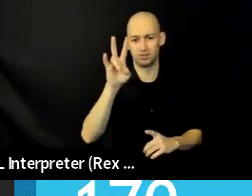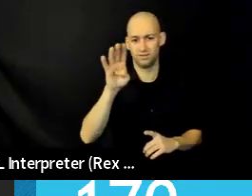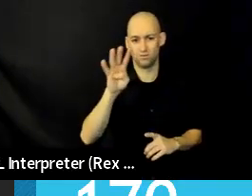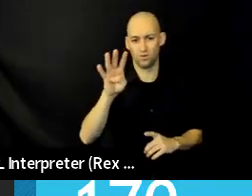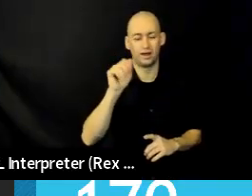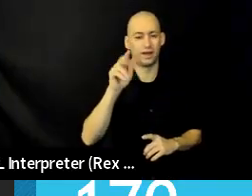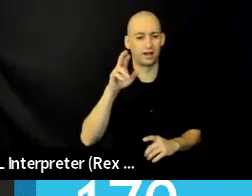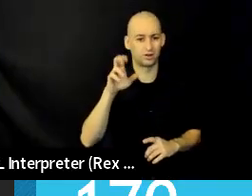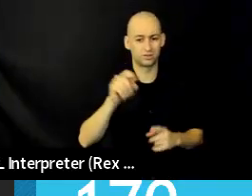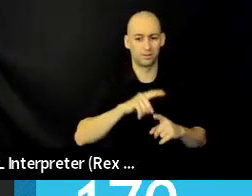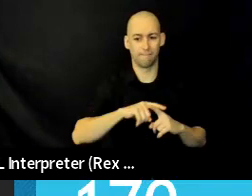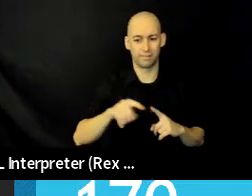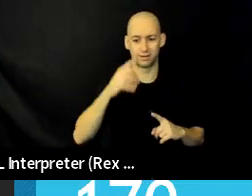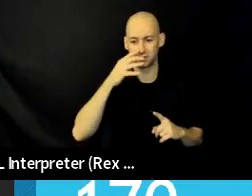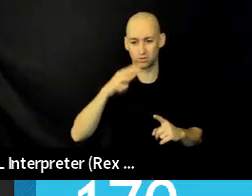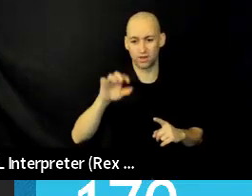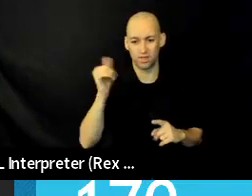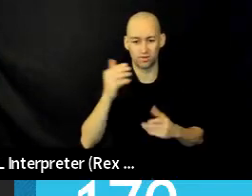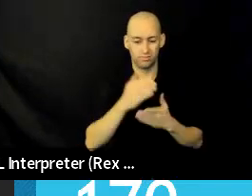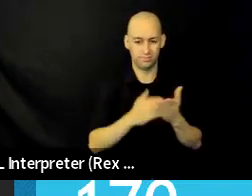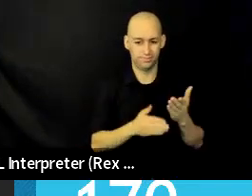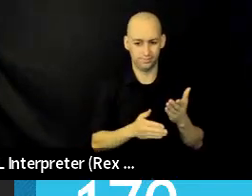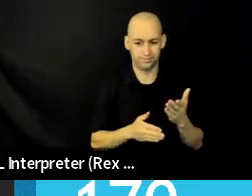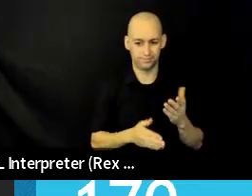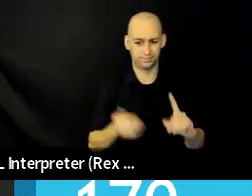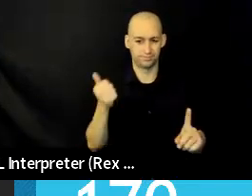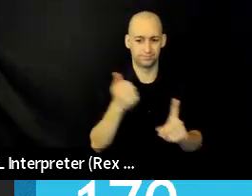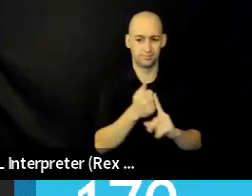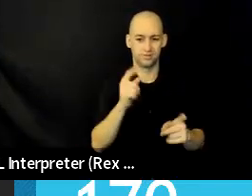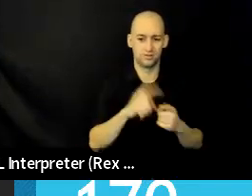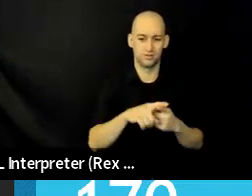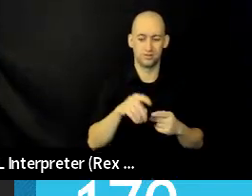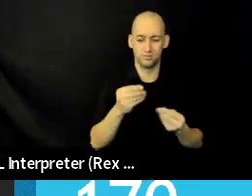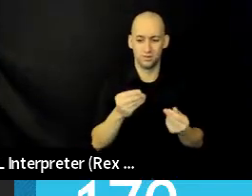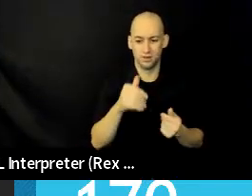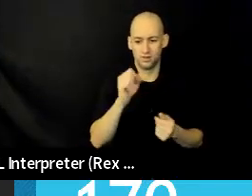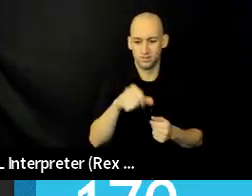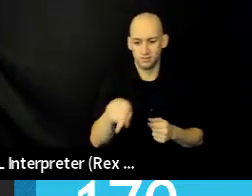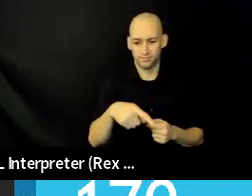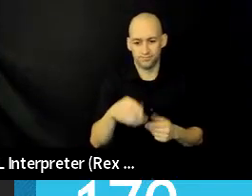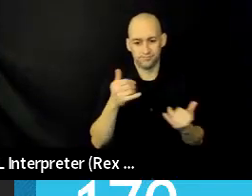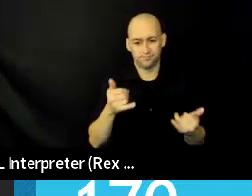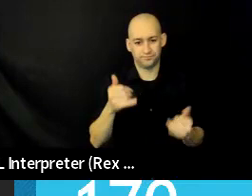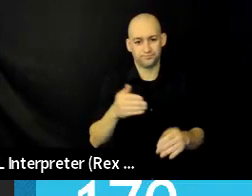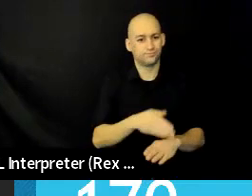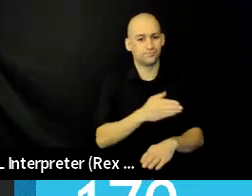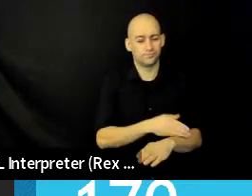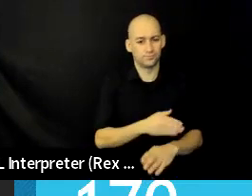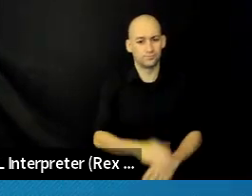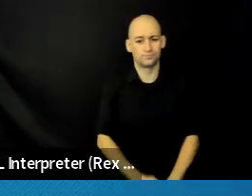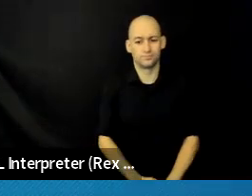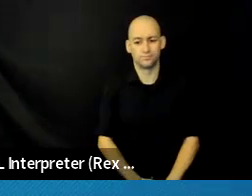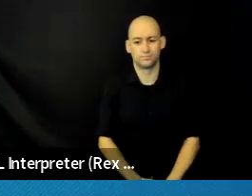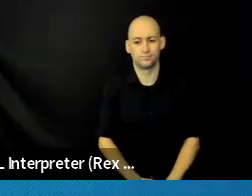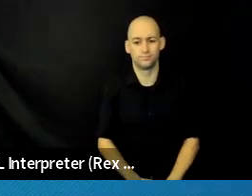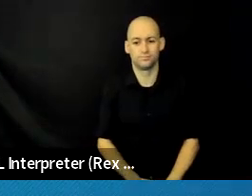but ignored entirely the other section, the impact to the property as it's presently improved. Next page, please.